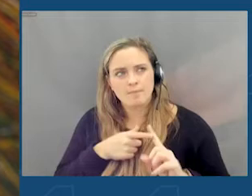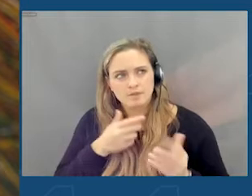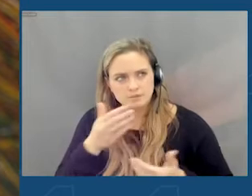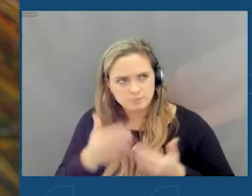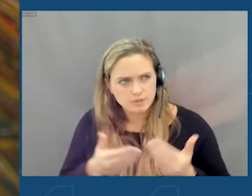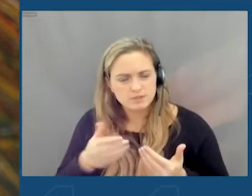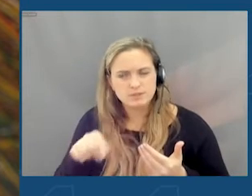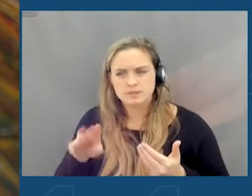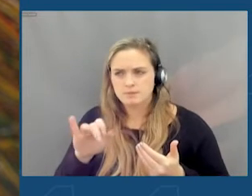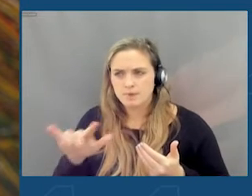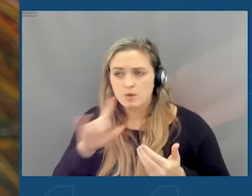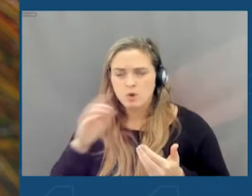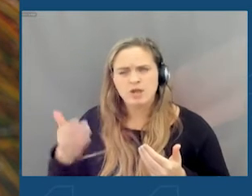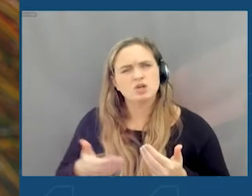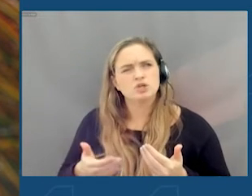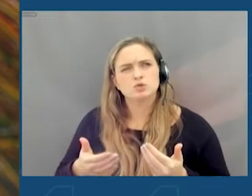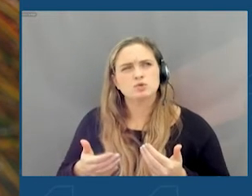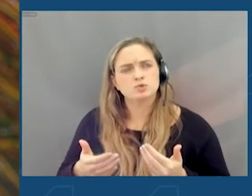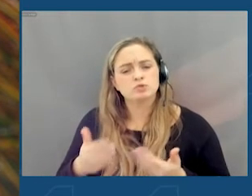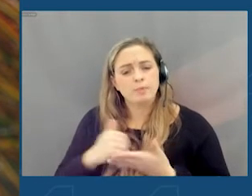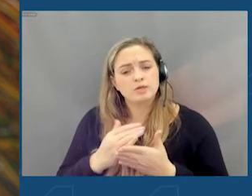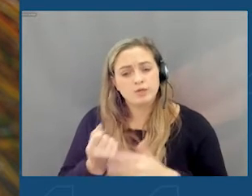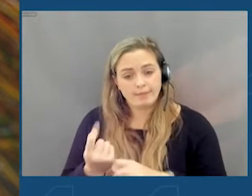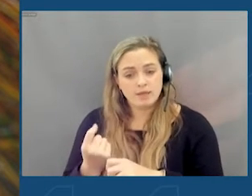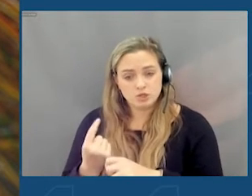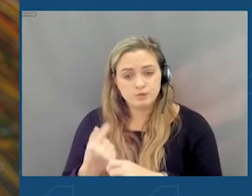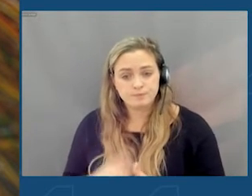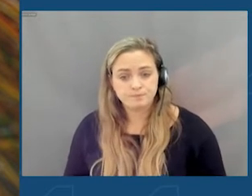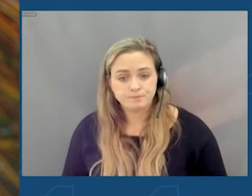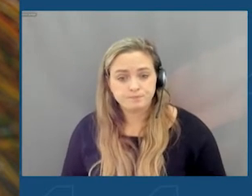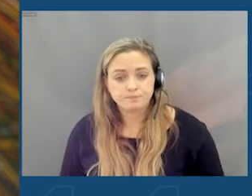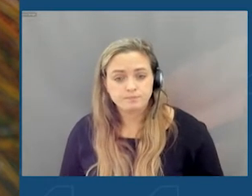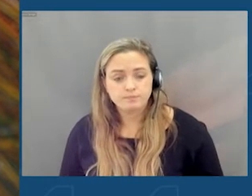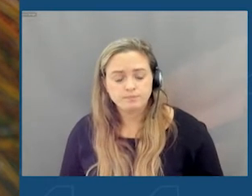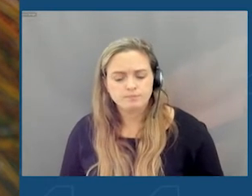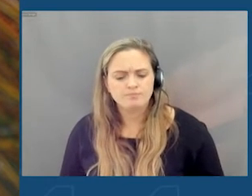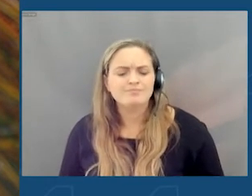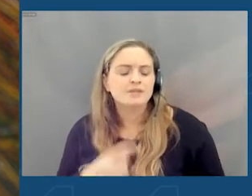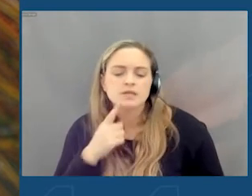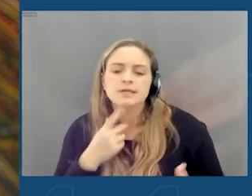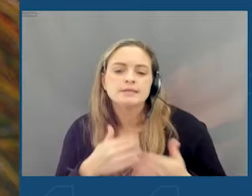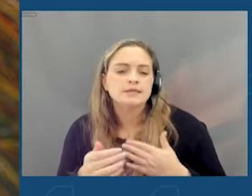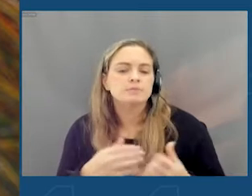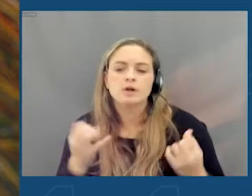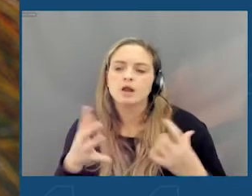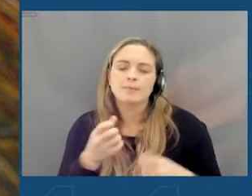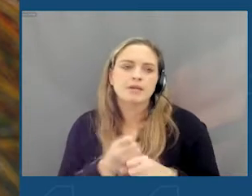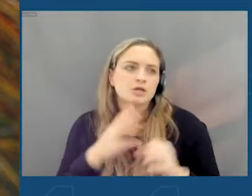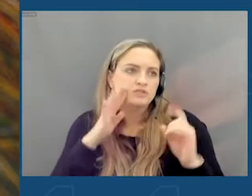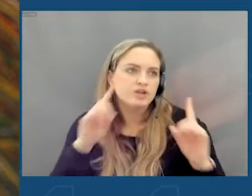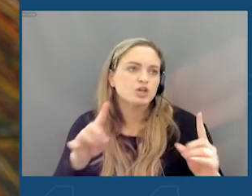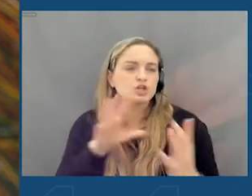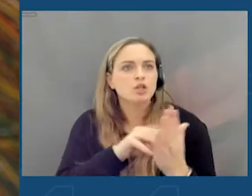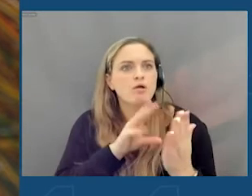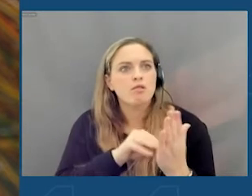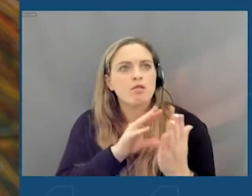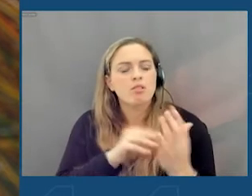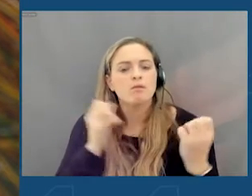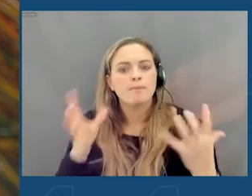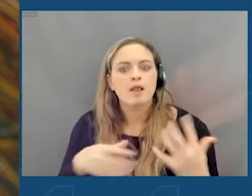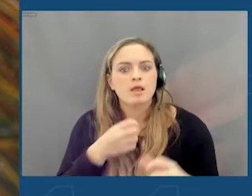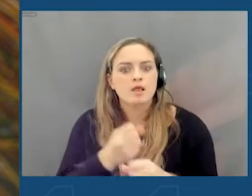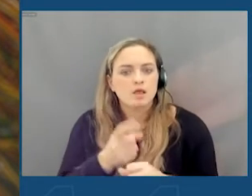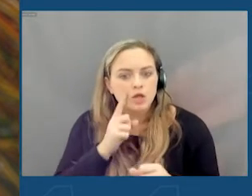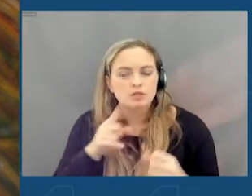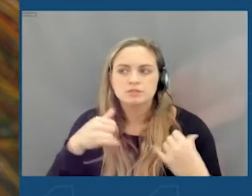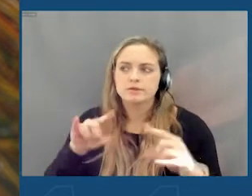which I introduced in my budget last year, she said, no matter how many years of education I have, Melinda said, I'm still